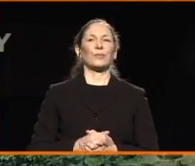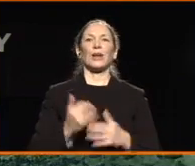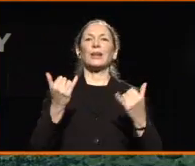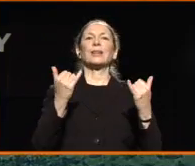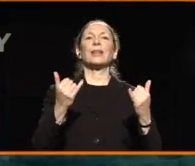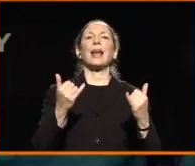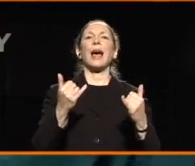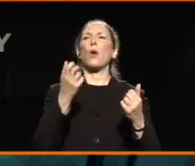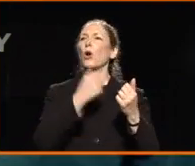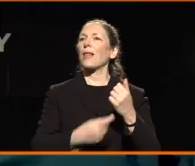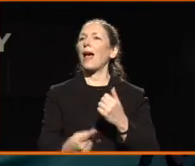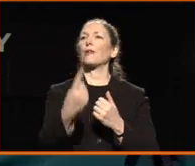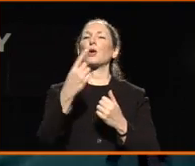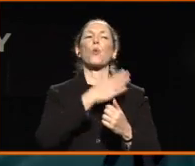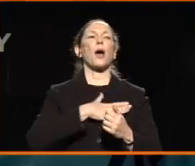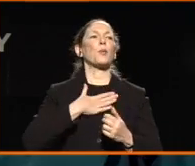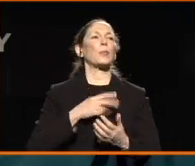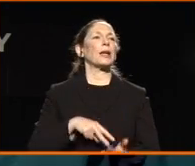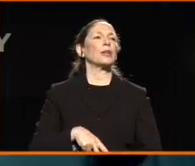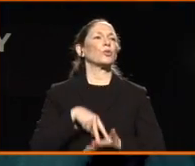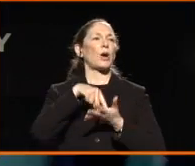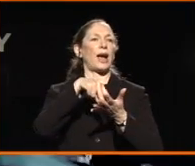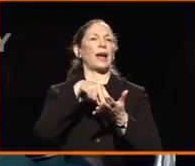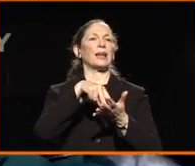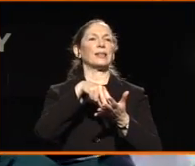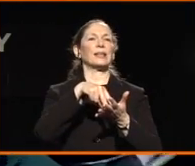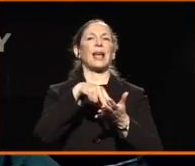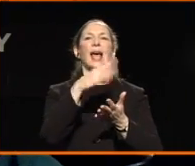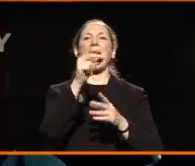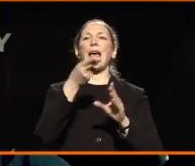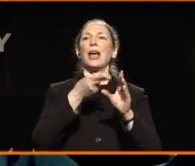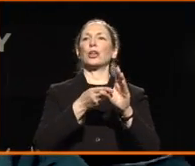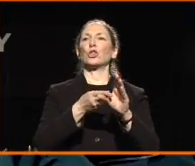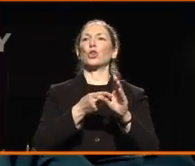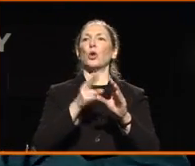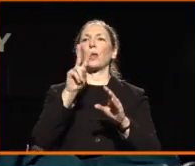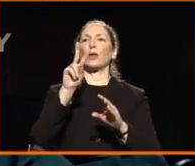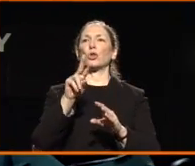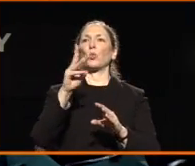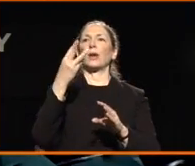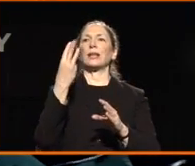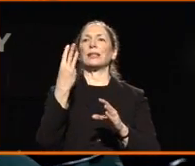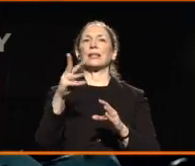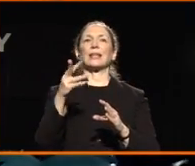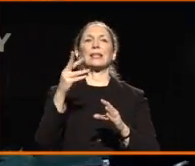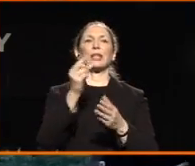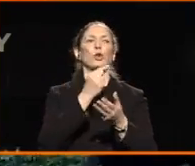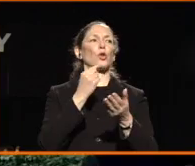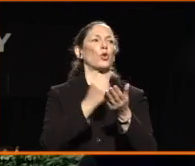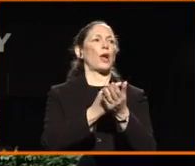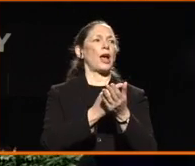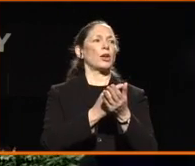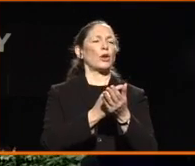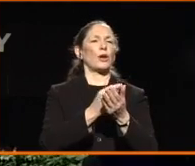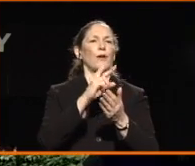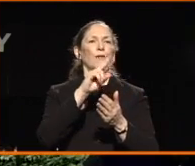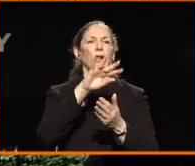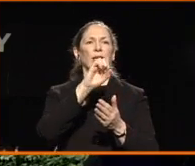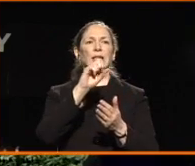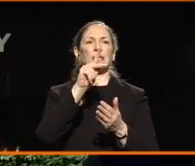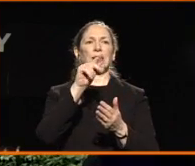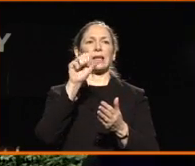Now, will everyone please rise and join our 2016 graduate, Felice Kimbrew,